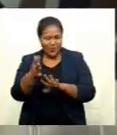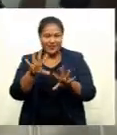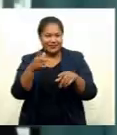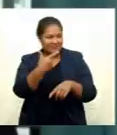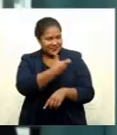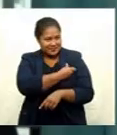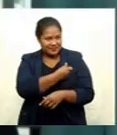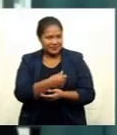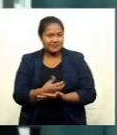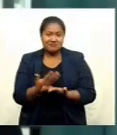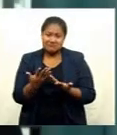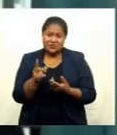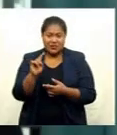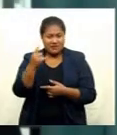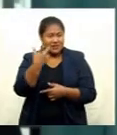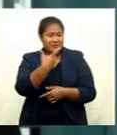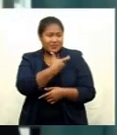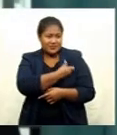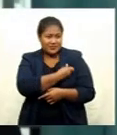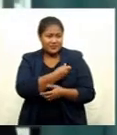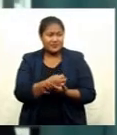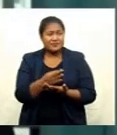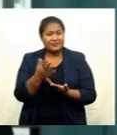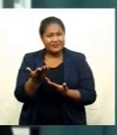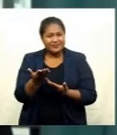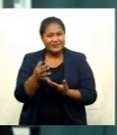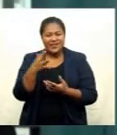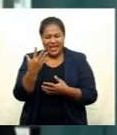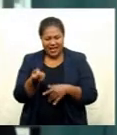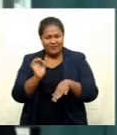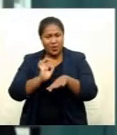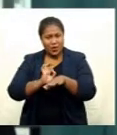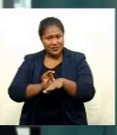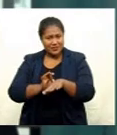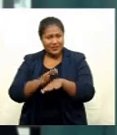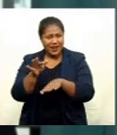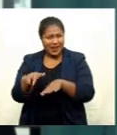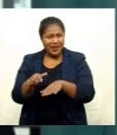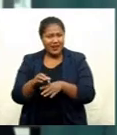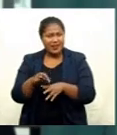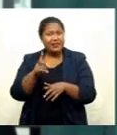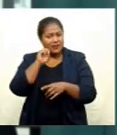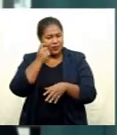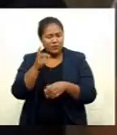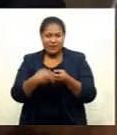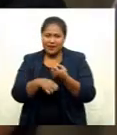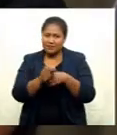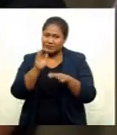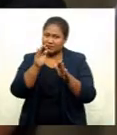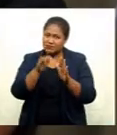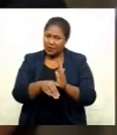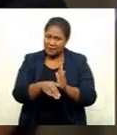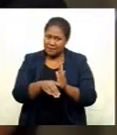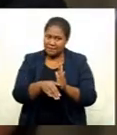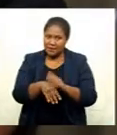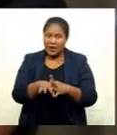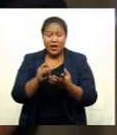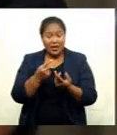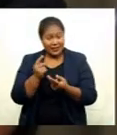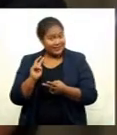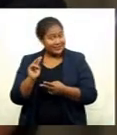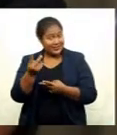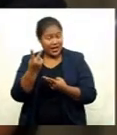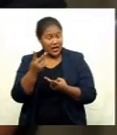with the first dose, the likelihood of hospitalization drops tremendously. And with the second